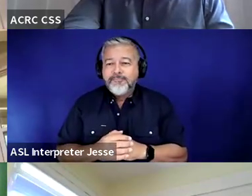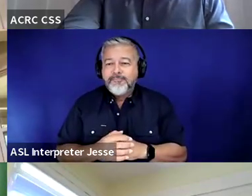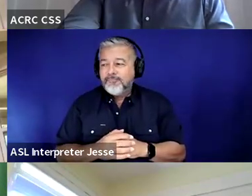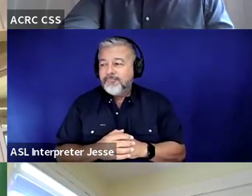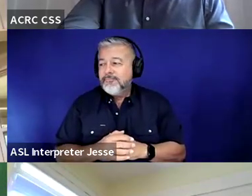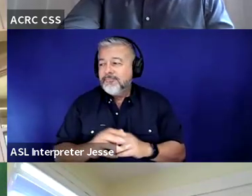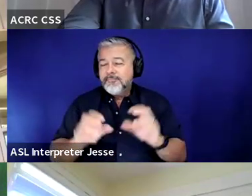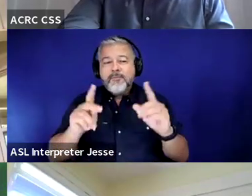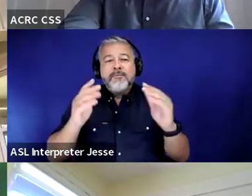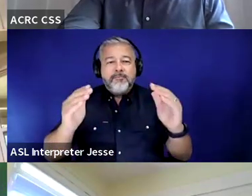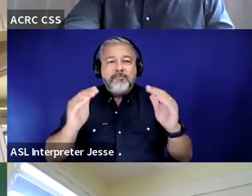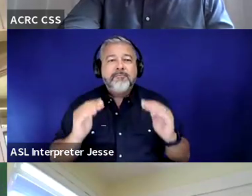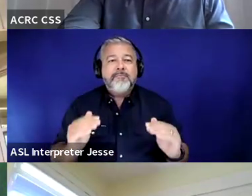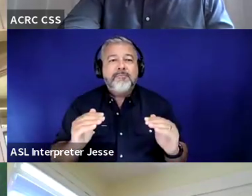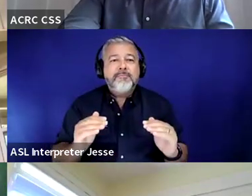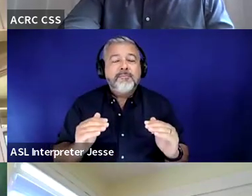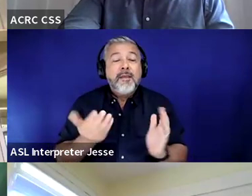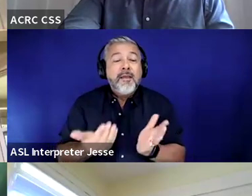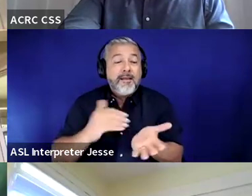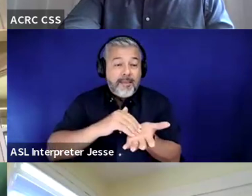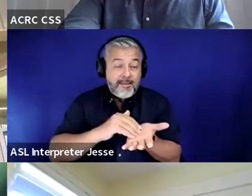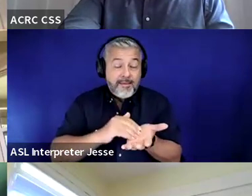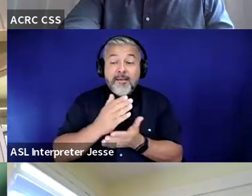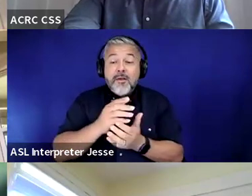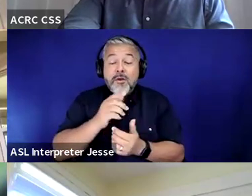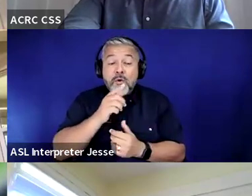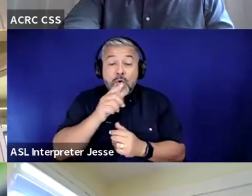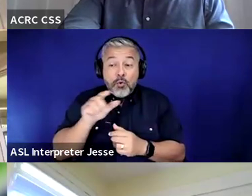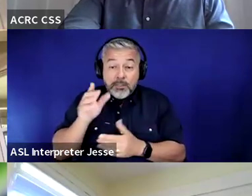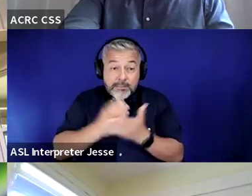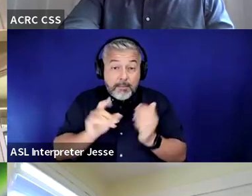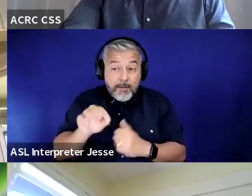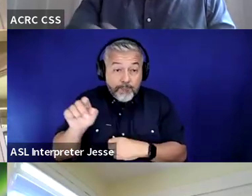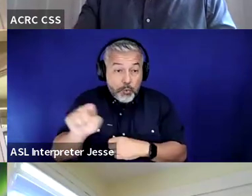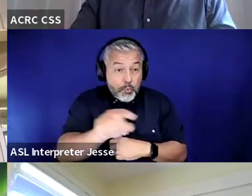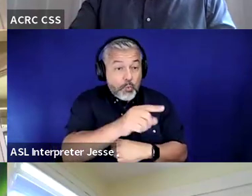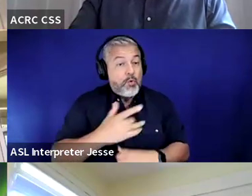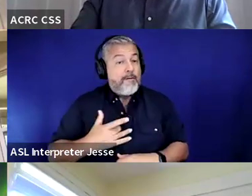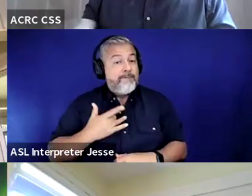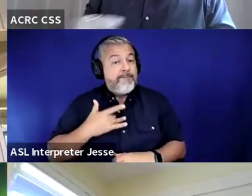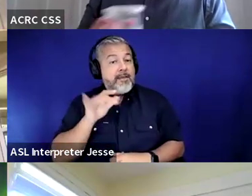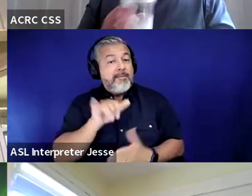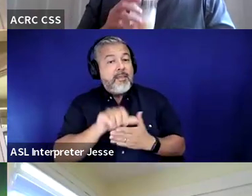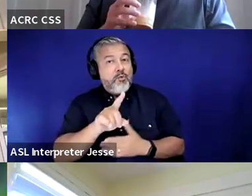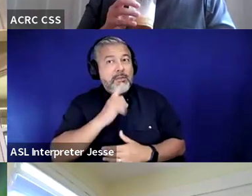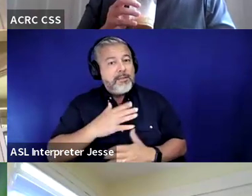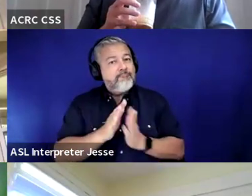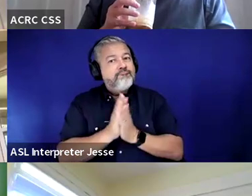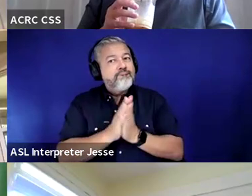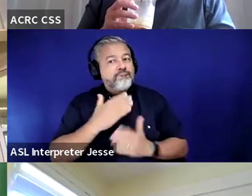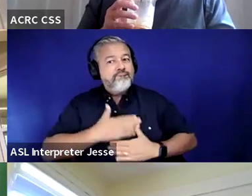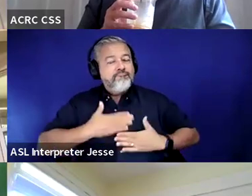All right. Again, those of you that may have felt like you really liked what